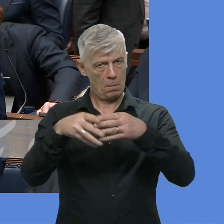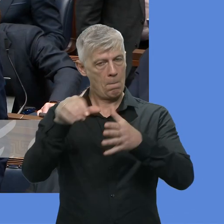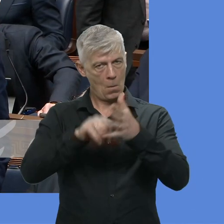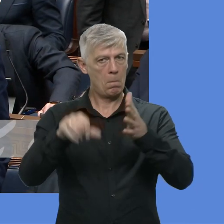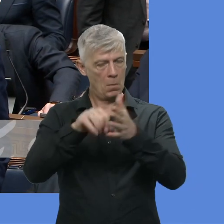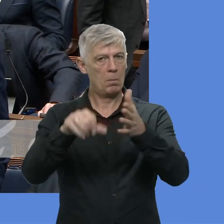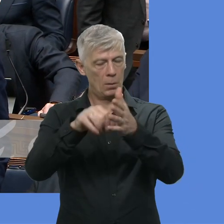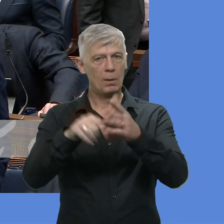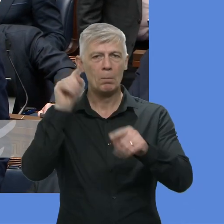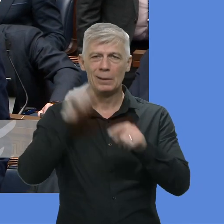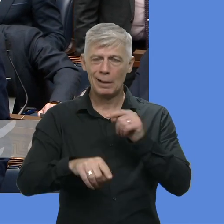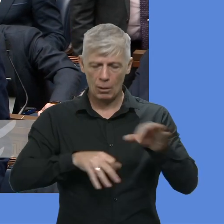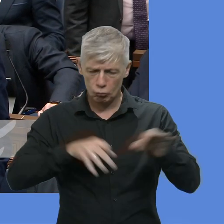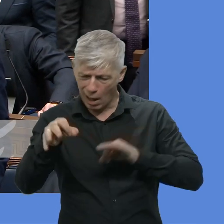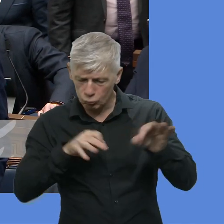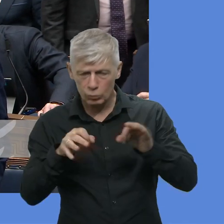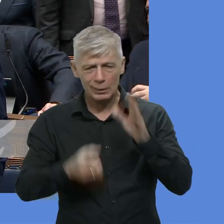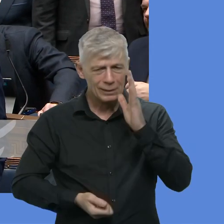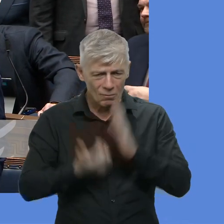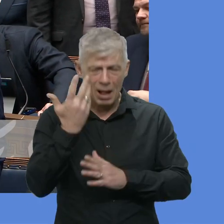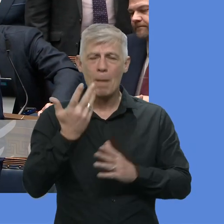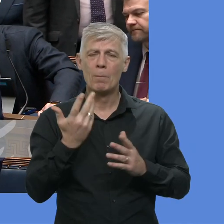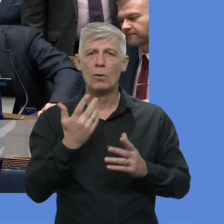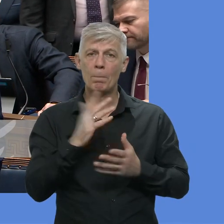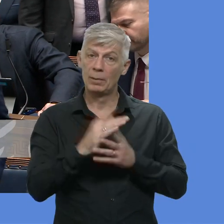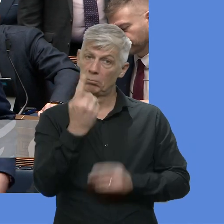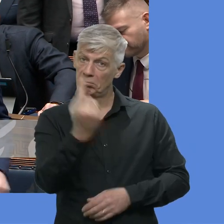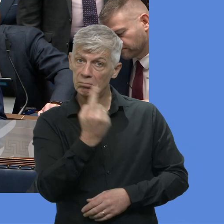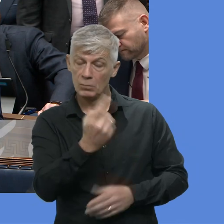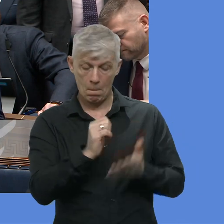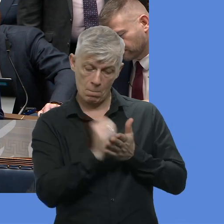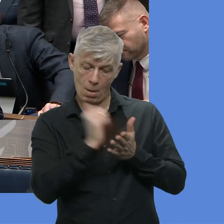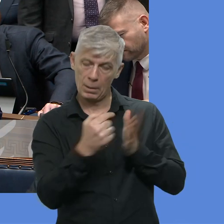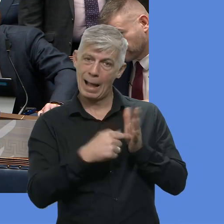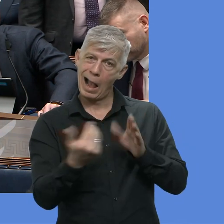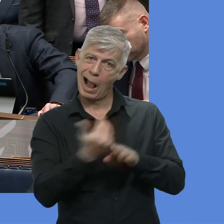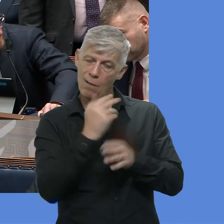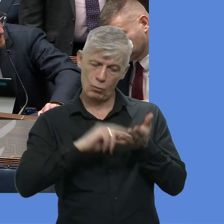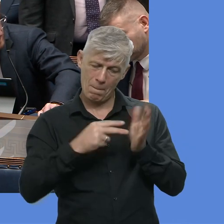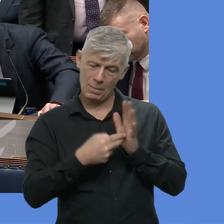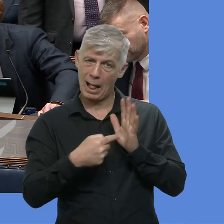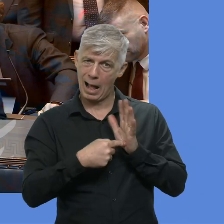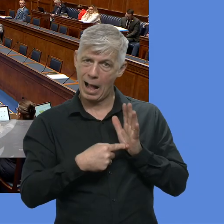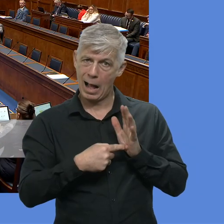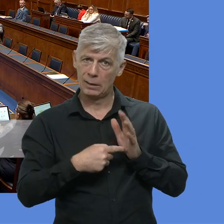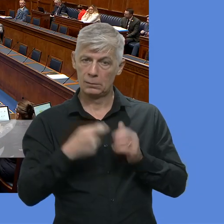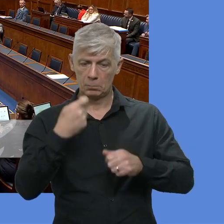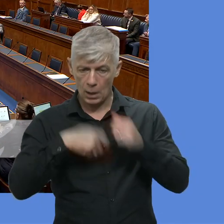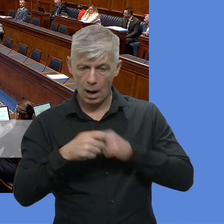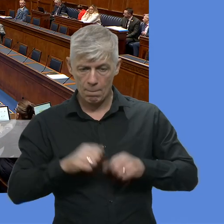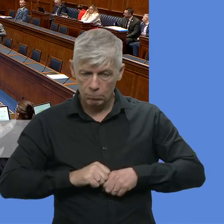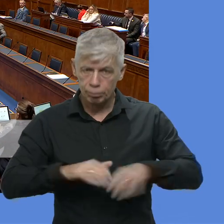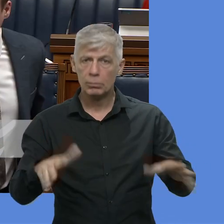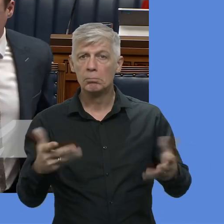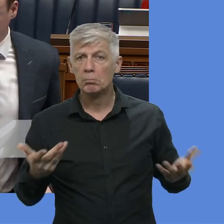in developing strategies or getting them completed. When will the Minister publish an action plan to turn the staff crisis in his department around? Minister.